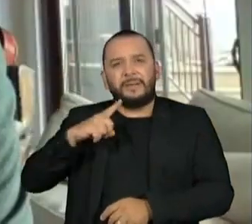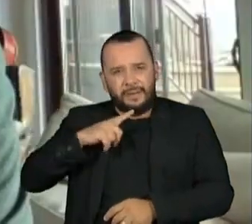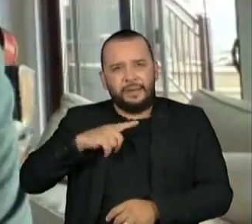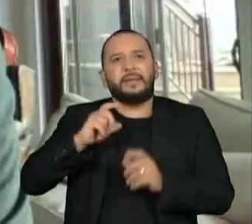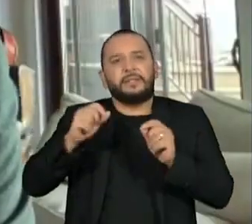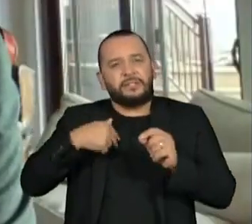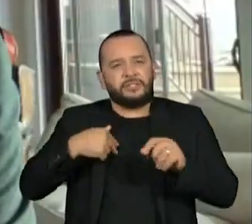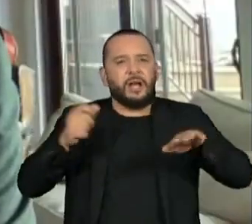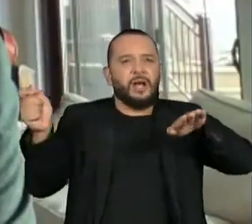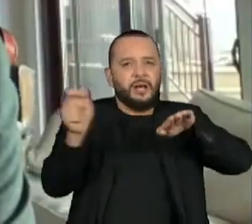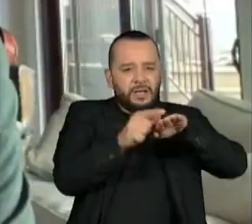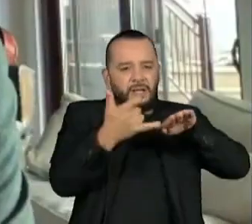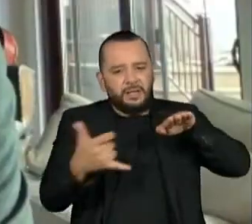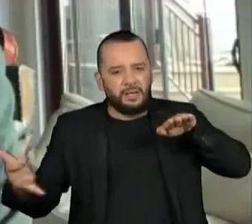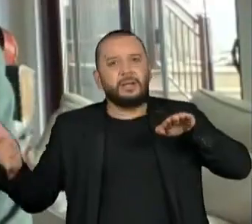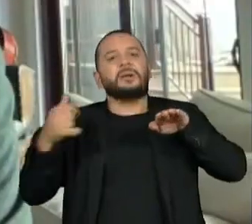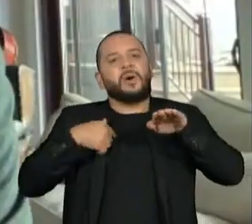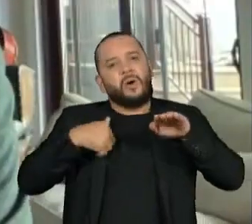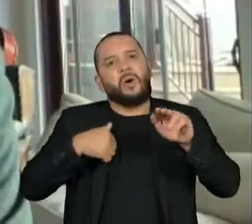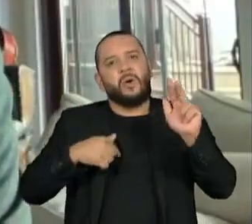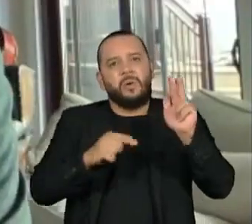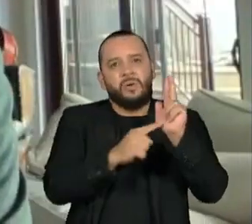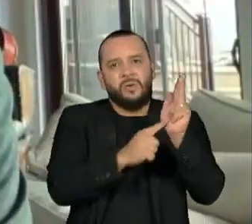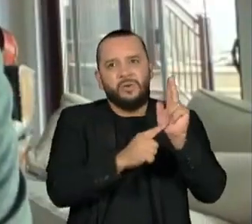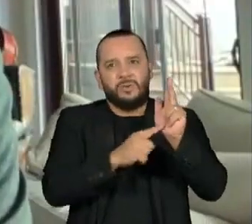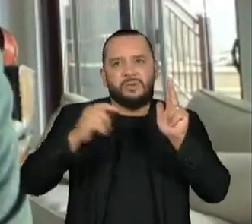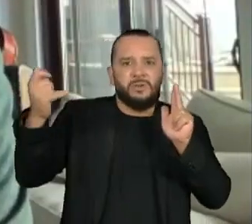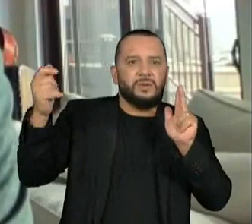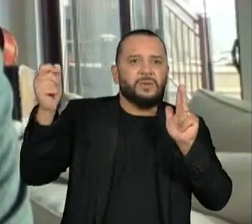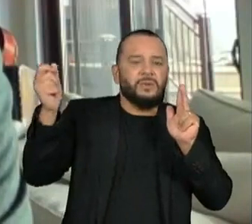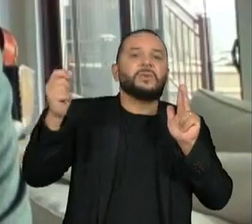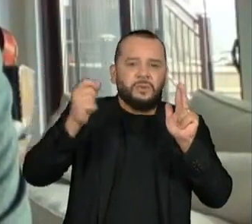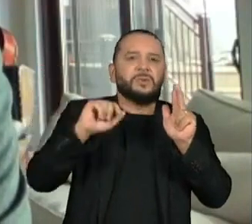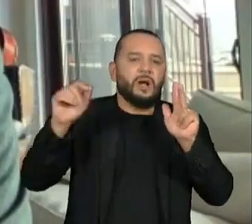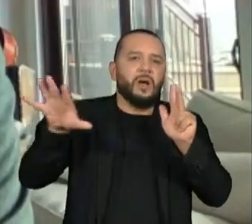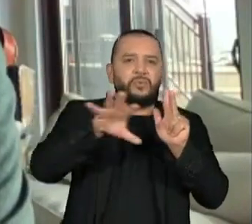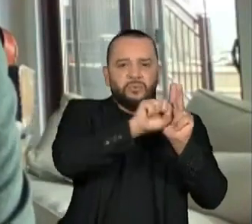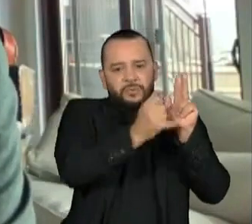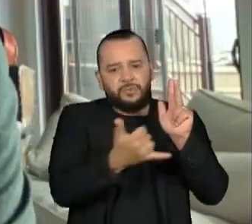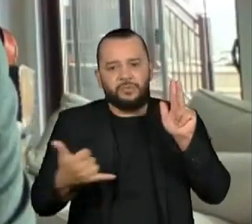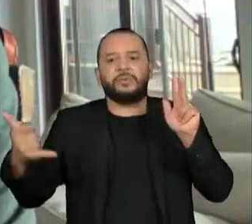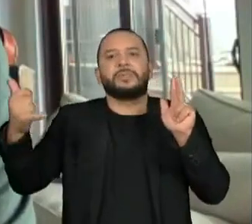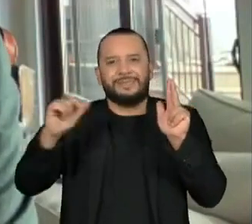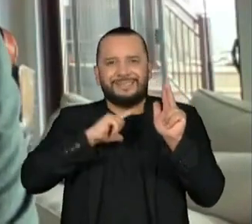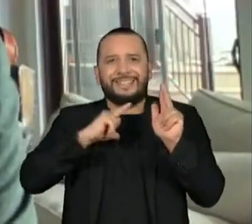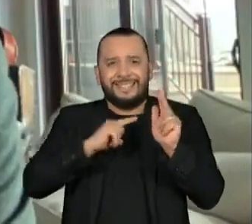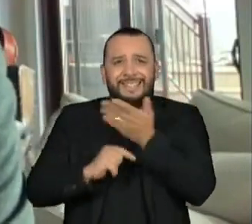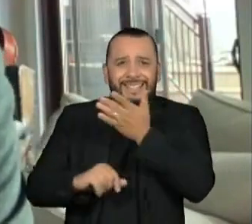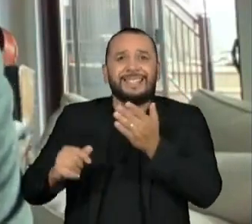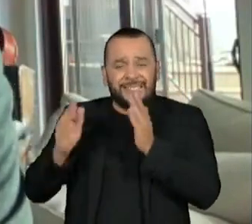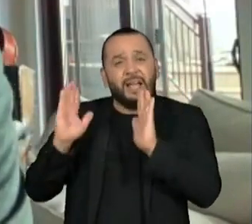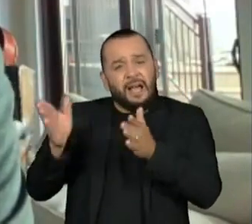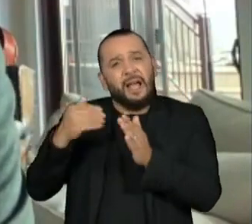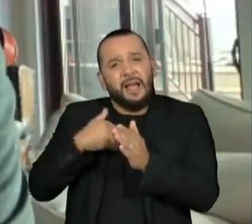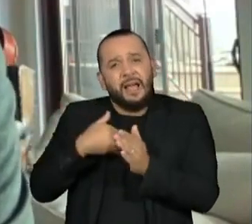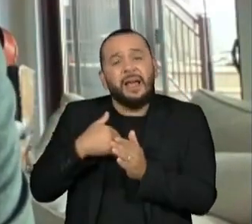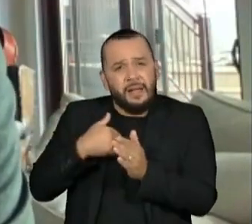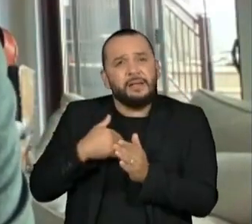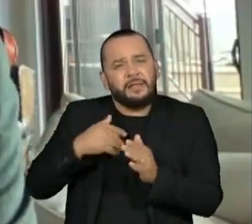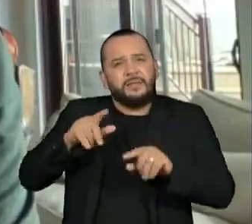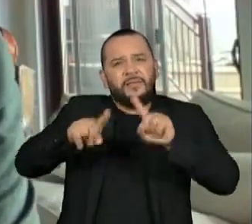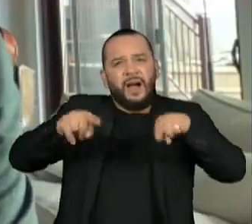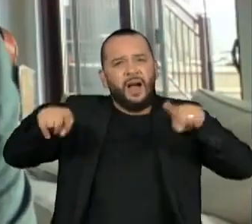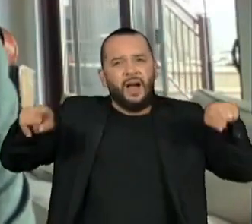and wind, or almost entirely on solar and wind power, is not realistic. Those are too variable as sources of energy, and we